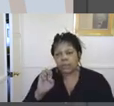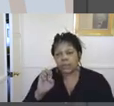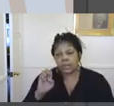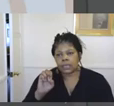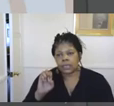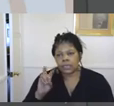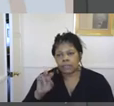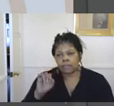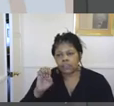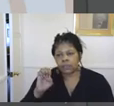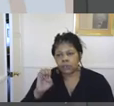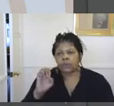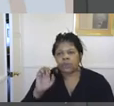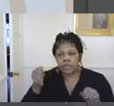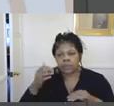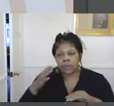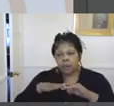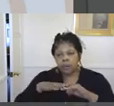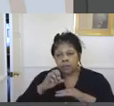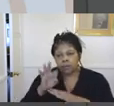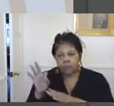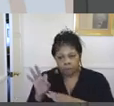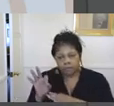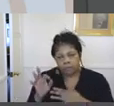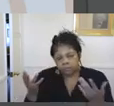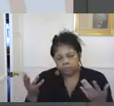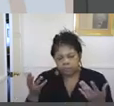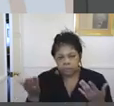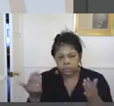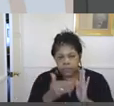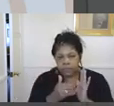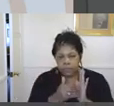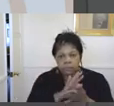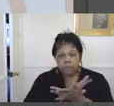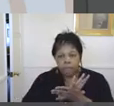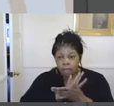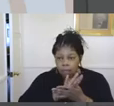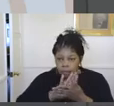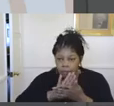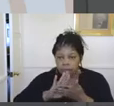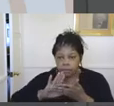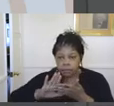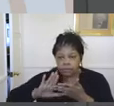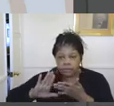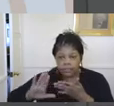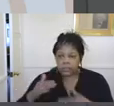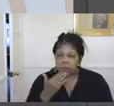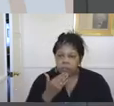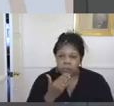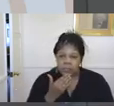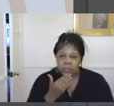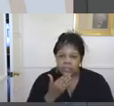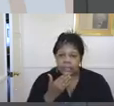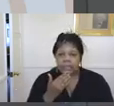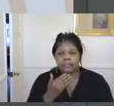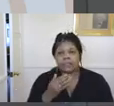reduces the size and the scale of it a little bit. But again, very nice, very effective. It's a sweet little illustration that they have going